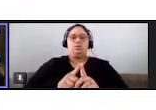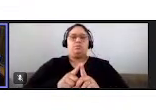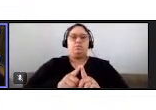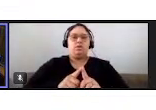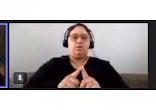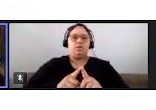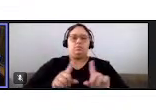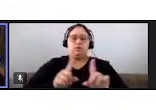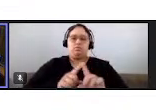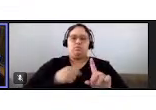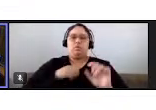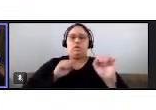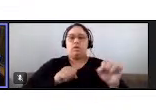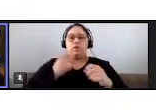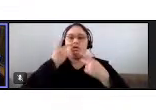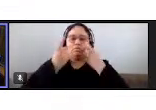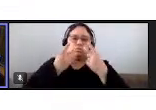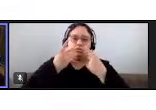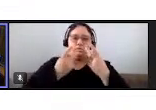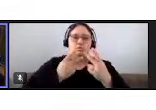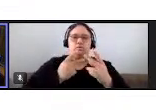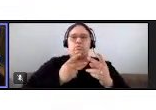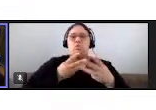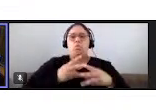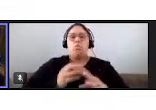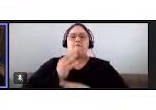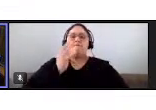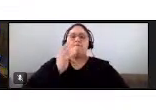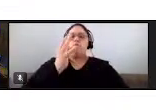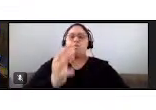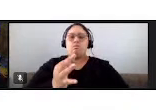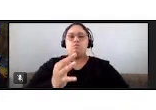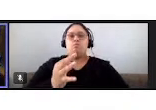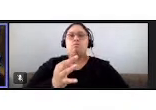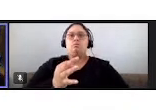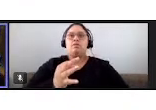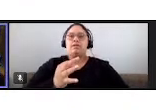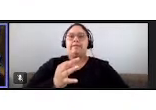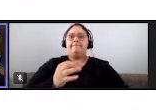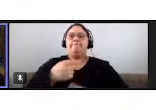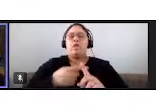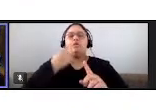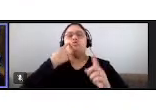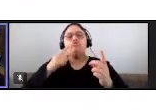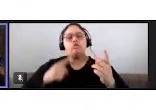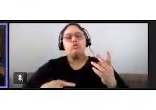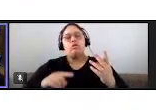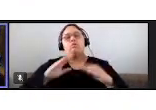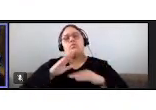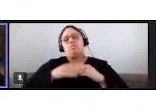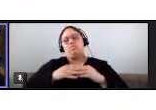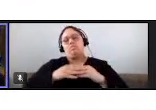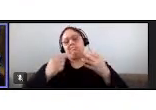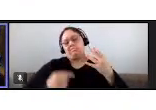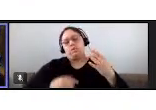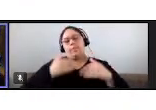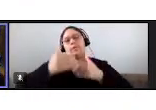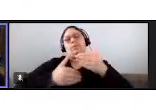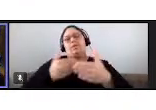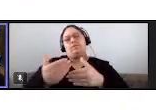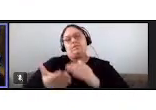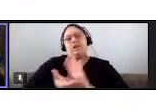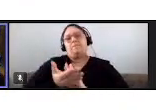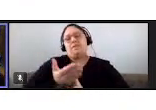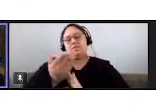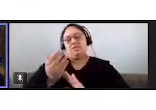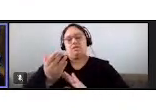to look at the way forward and checking all the time the progress as